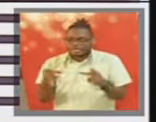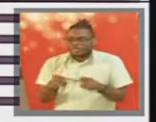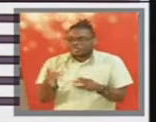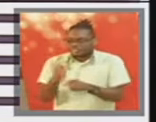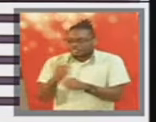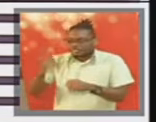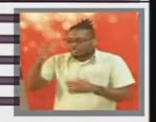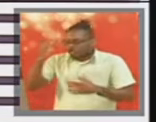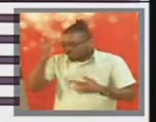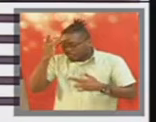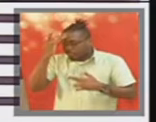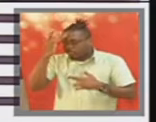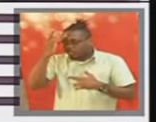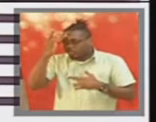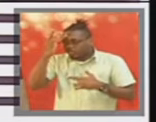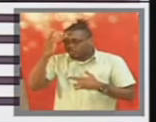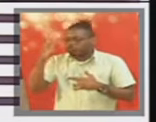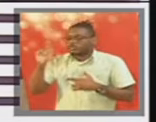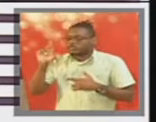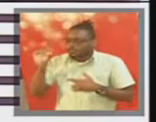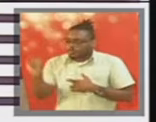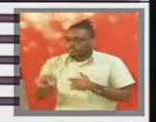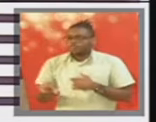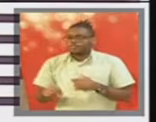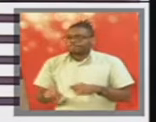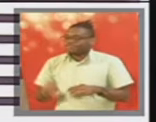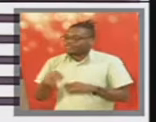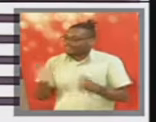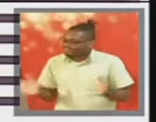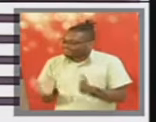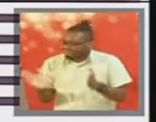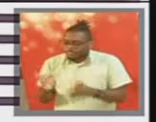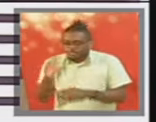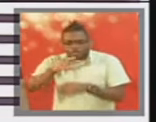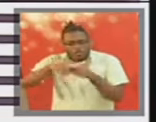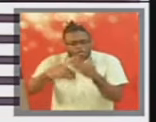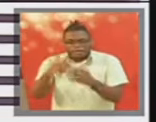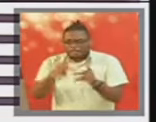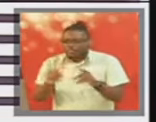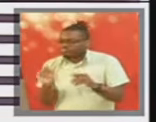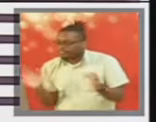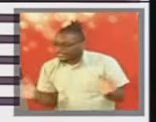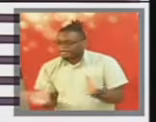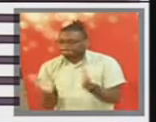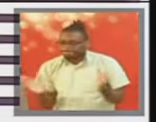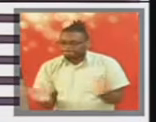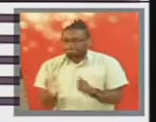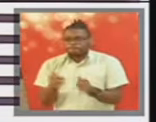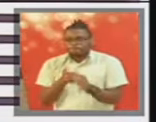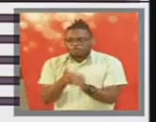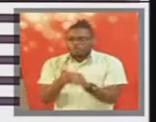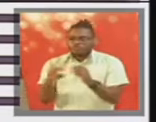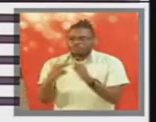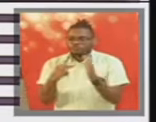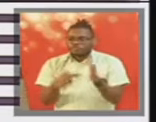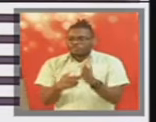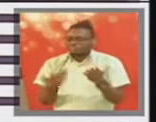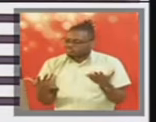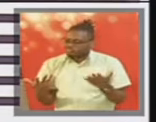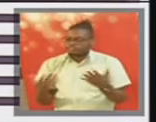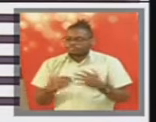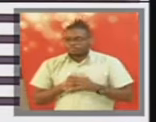to encourage everyone, everywhere across the entire country, to stick to those recommendations